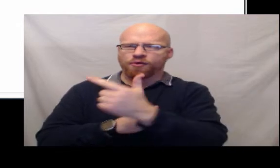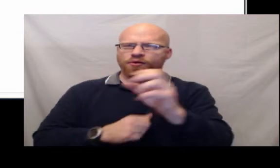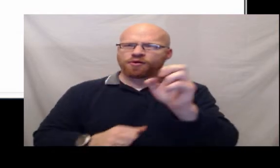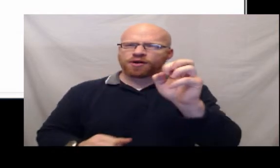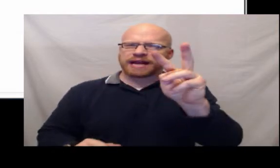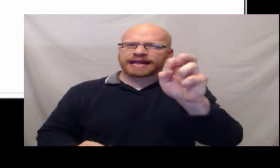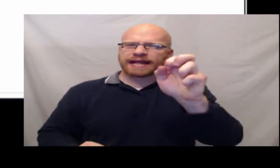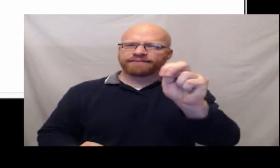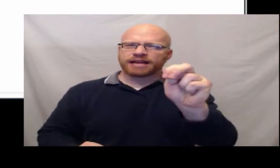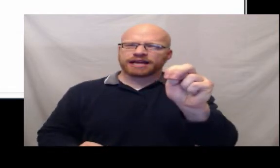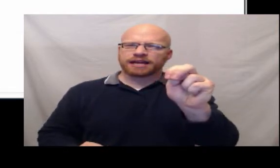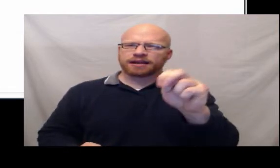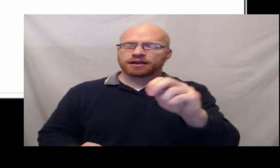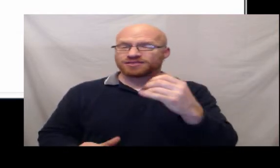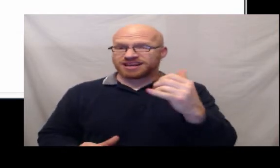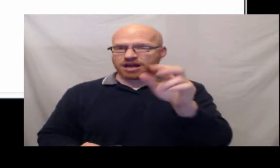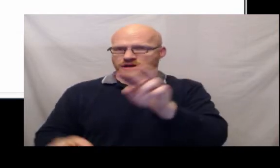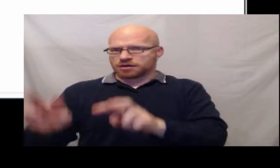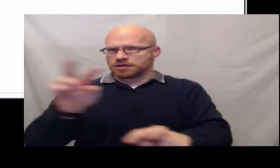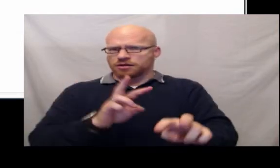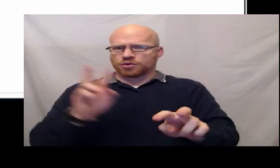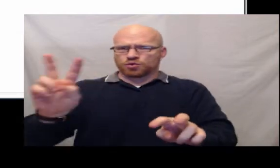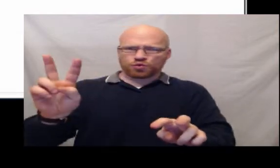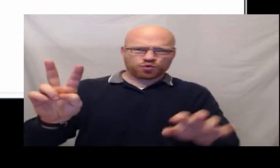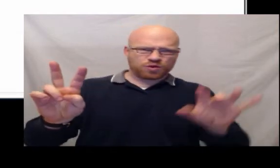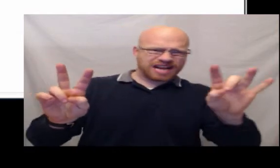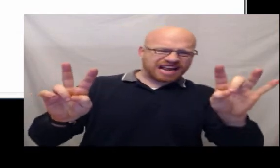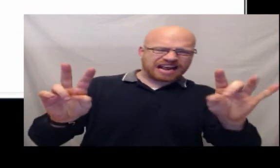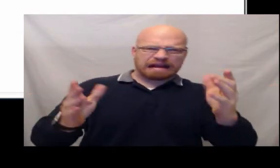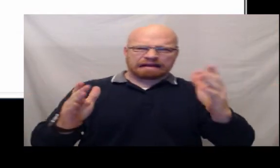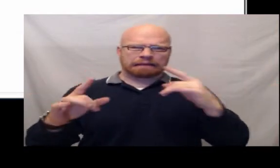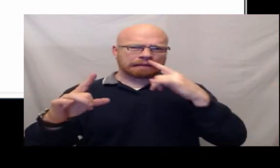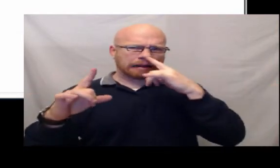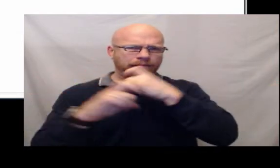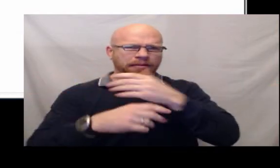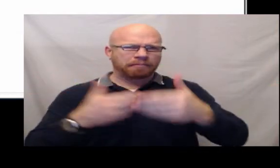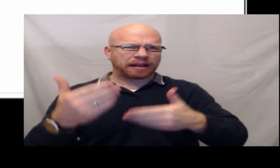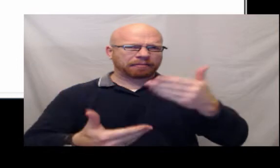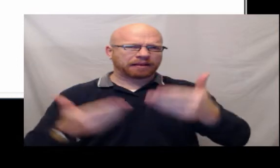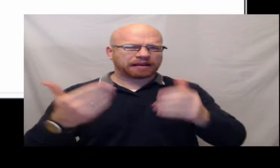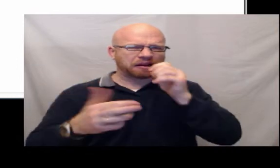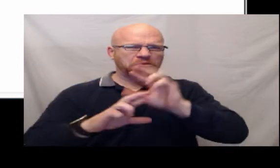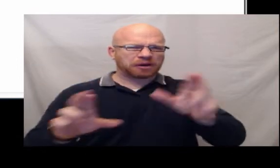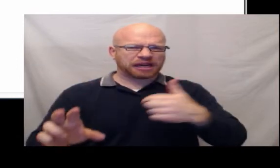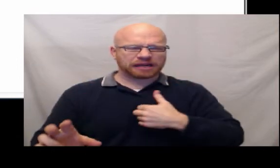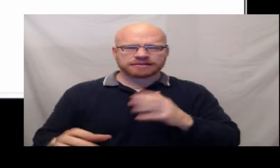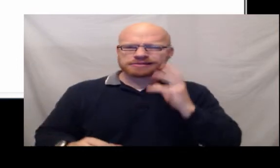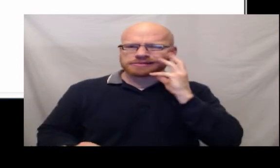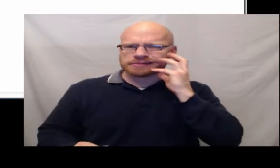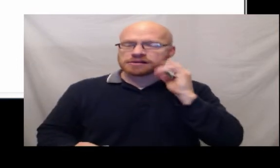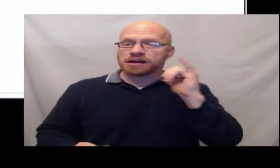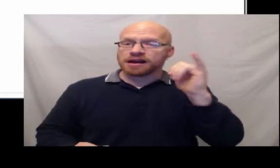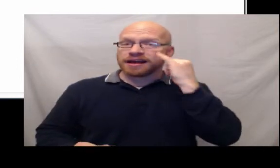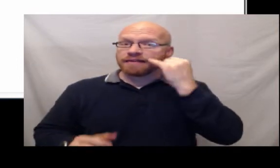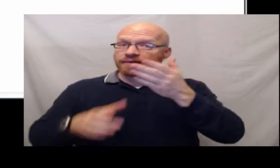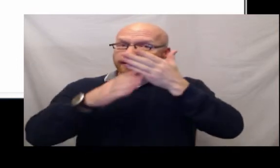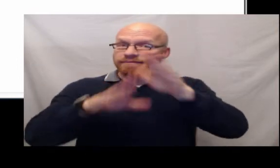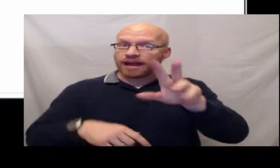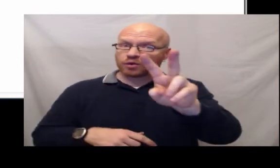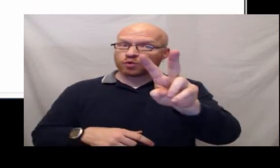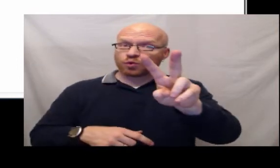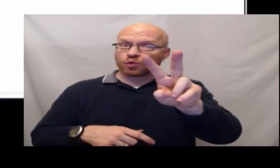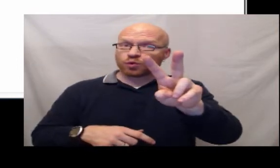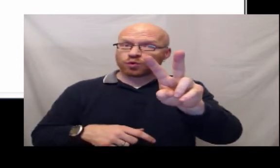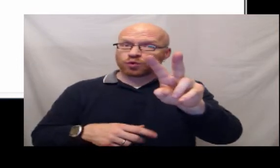and 8 in our last term. And they're all even, 2, 10, and 8. 2, if I try and factor 2 and then 8, it